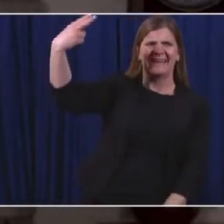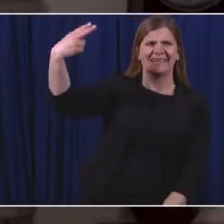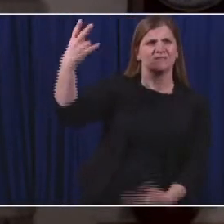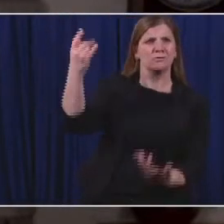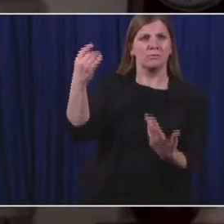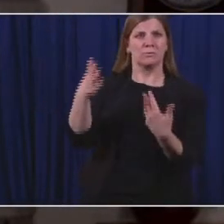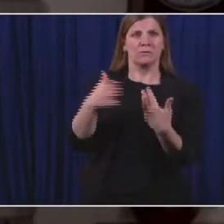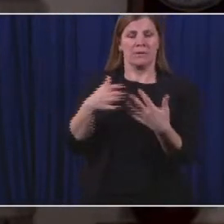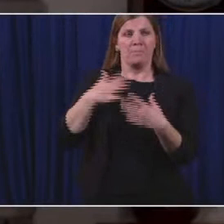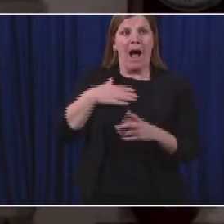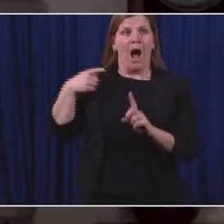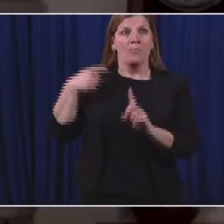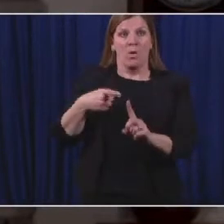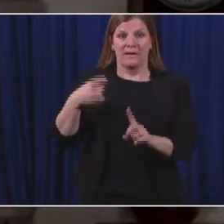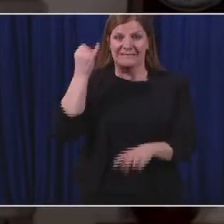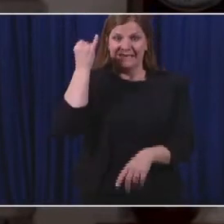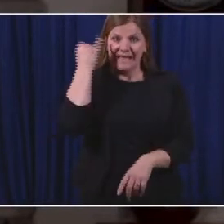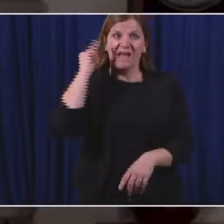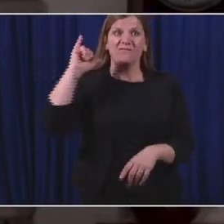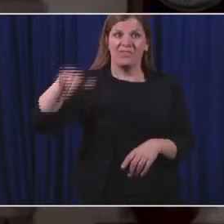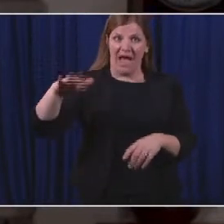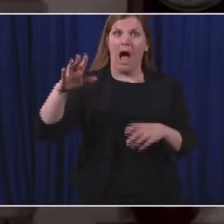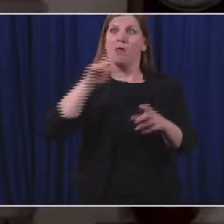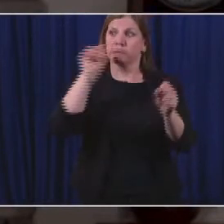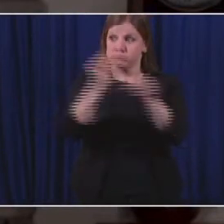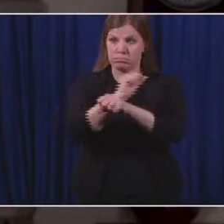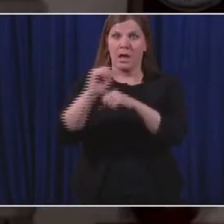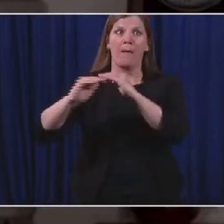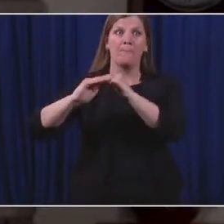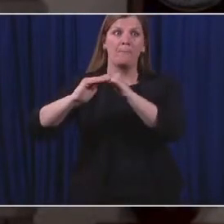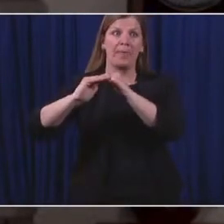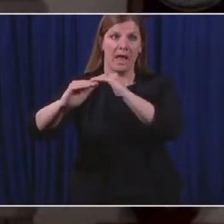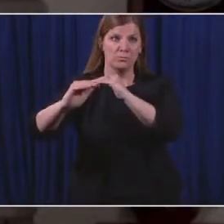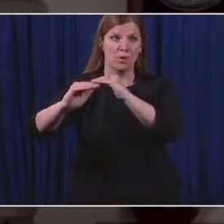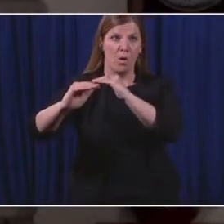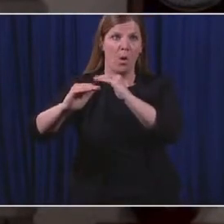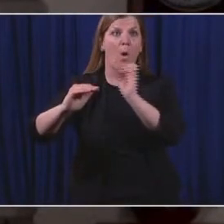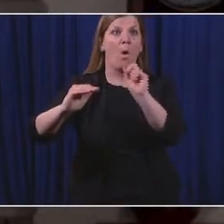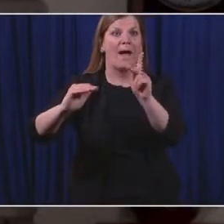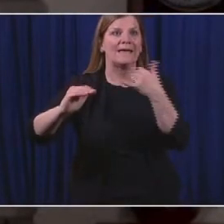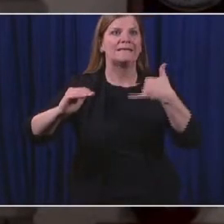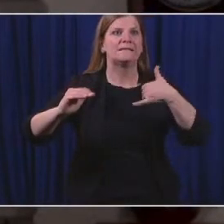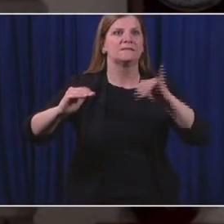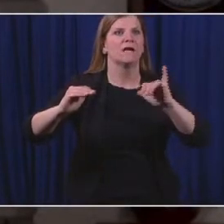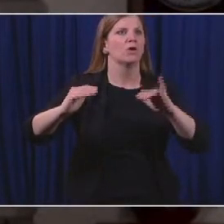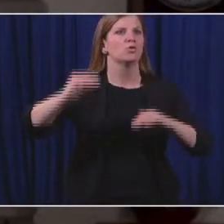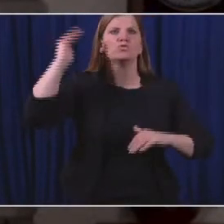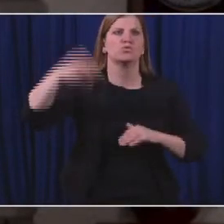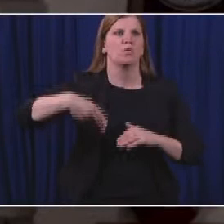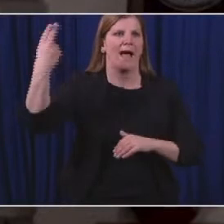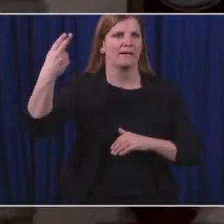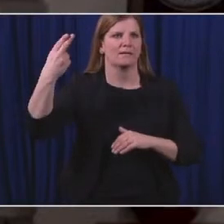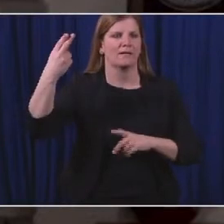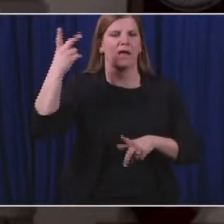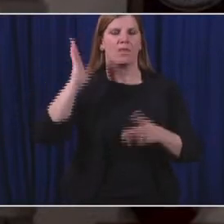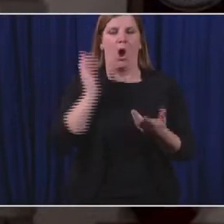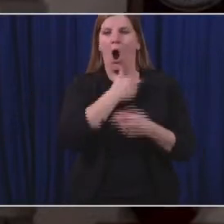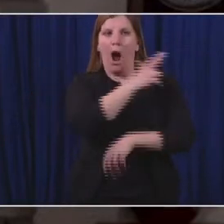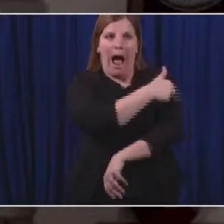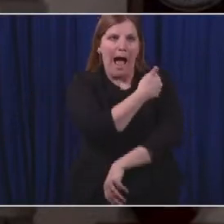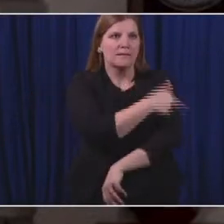this level, it is much too high, and it's not sustainable, according to the doctors who run the hospitals.